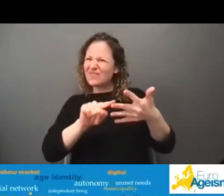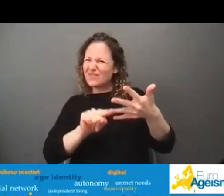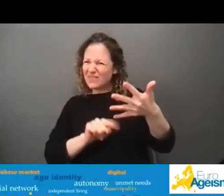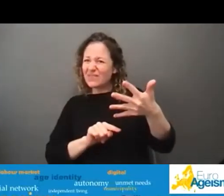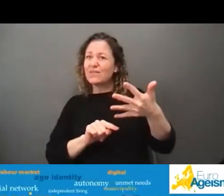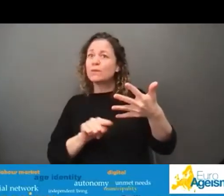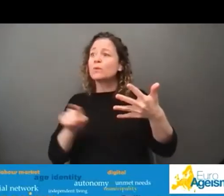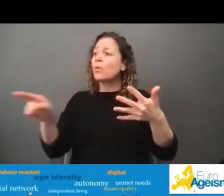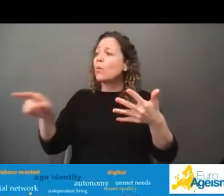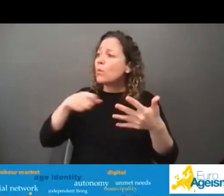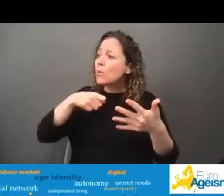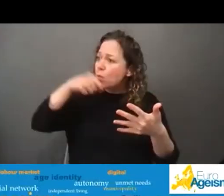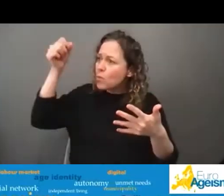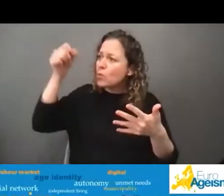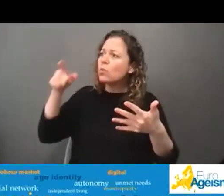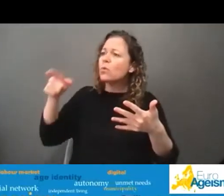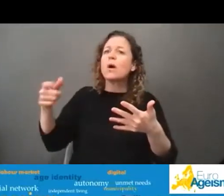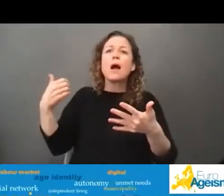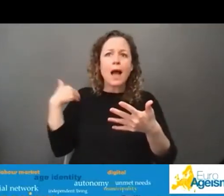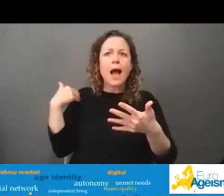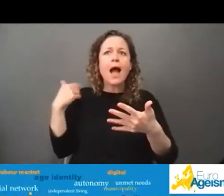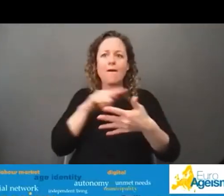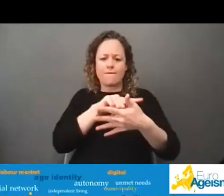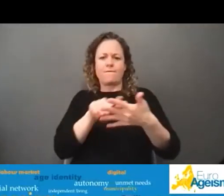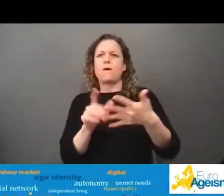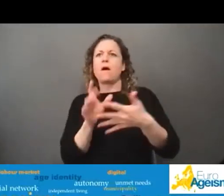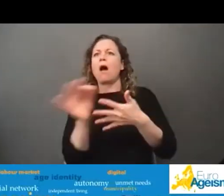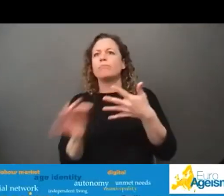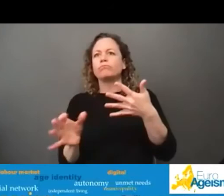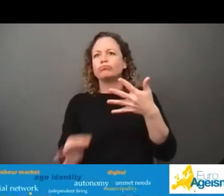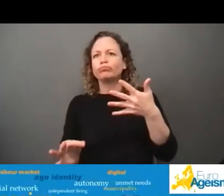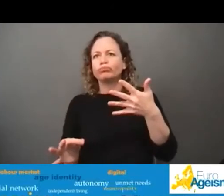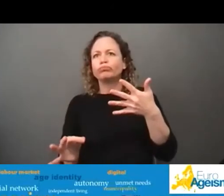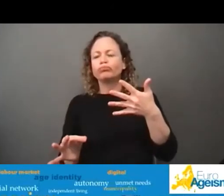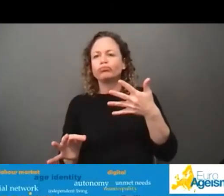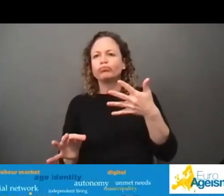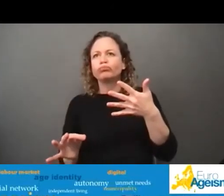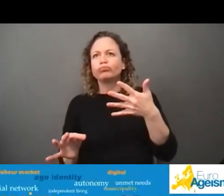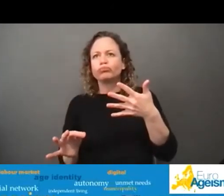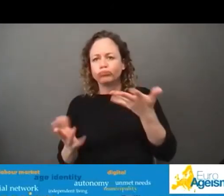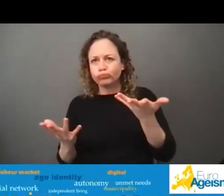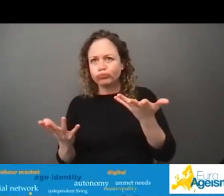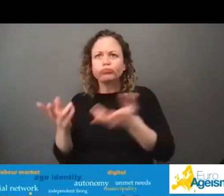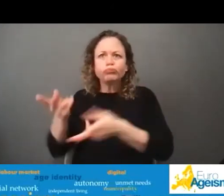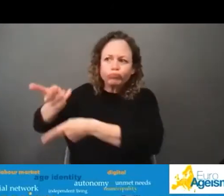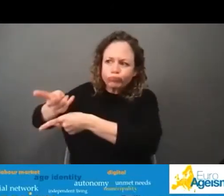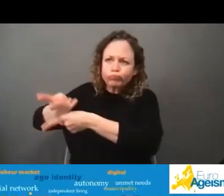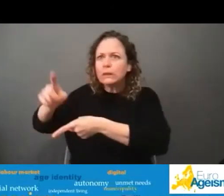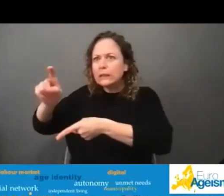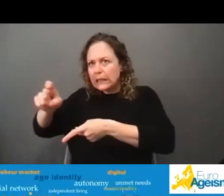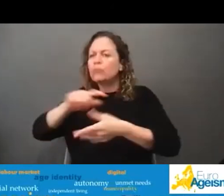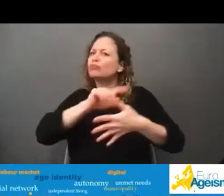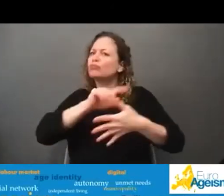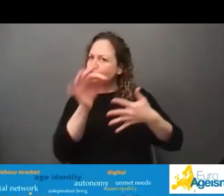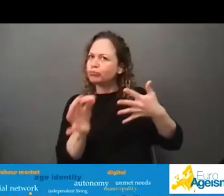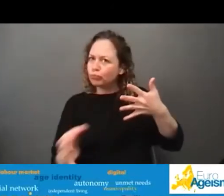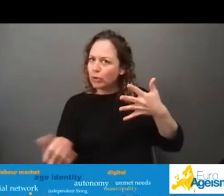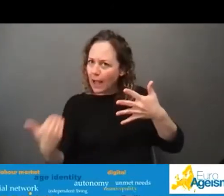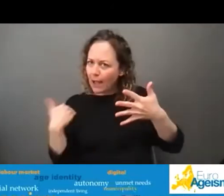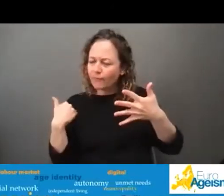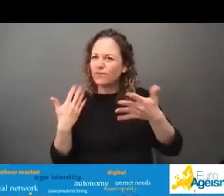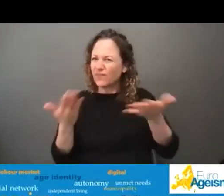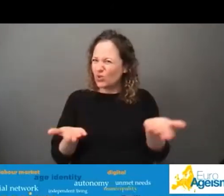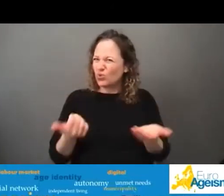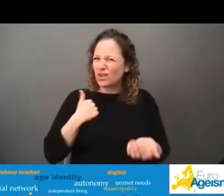support around, like, caregiving that needs to happen. In terms of recruitment and jobs, at the National Job Bank,